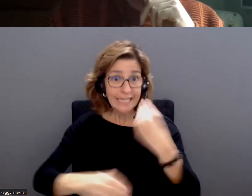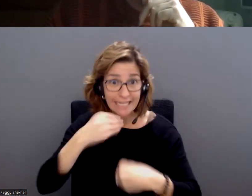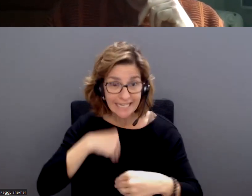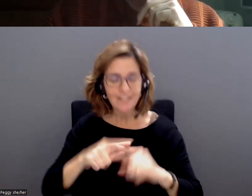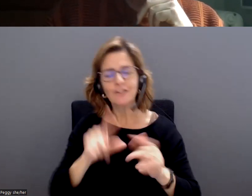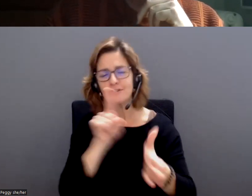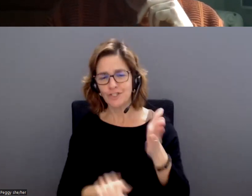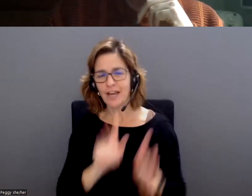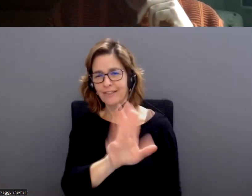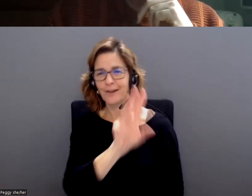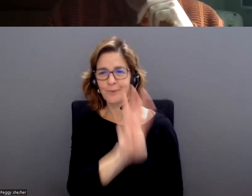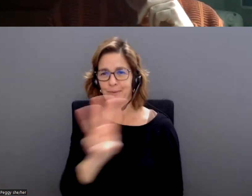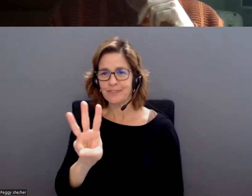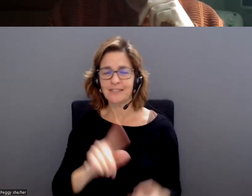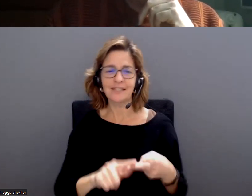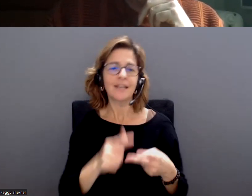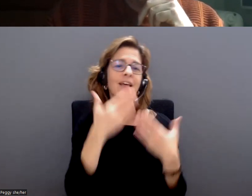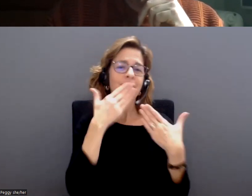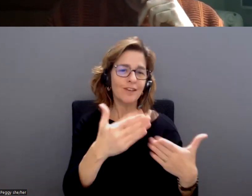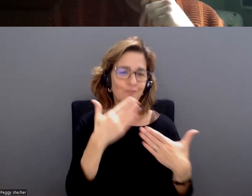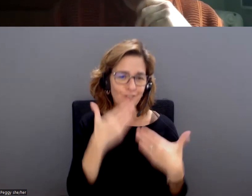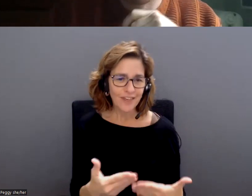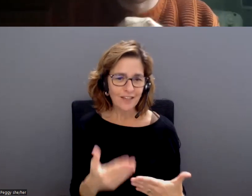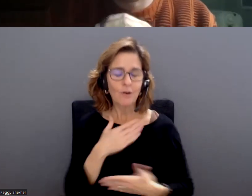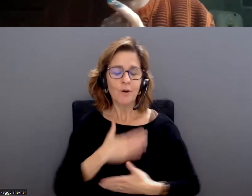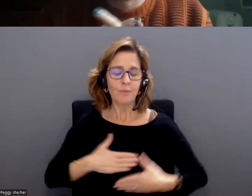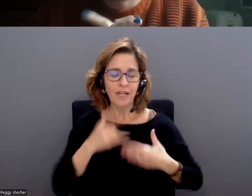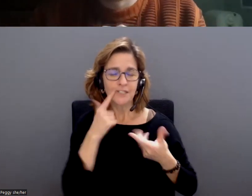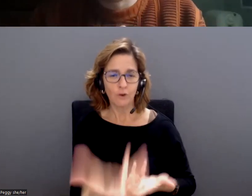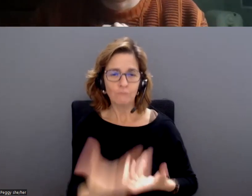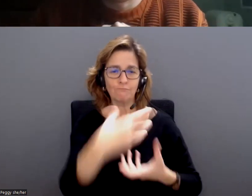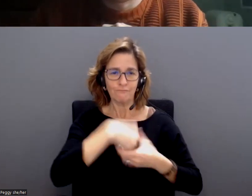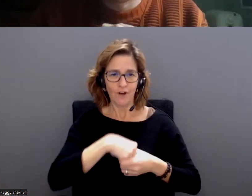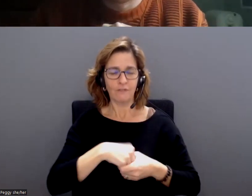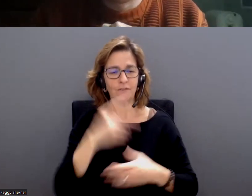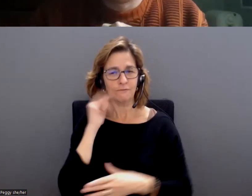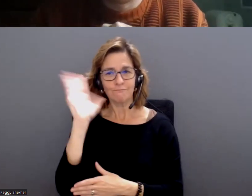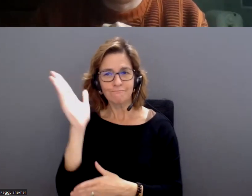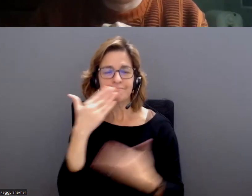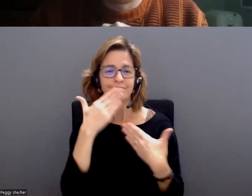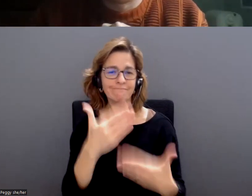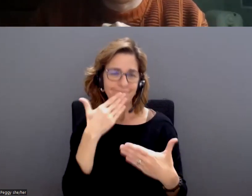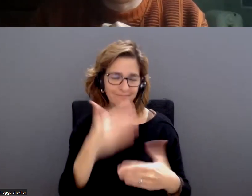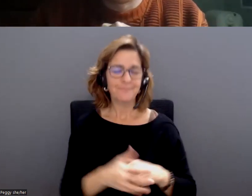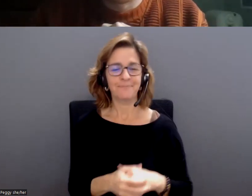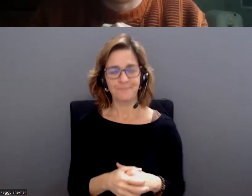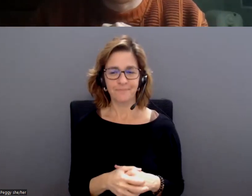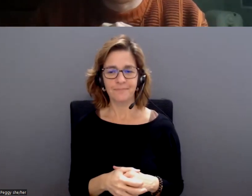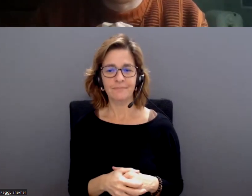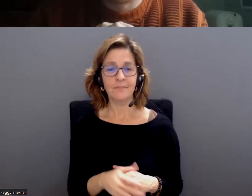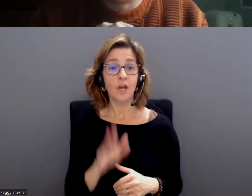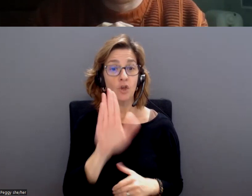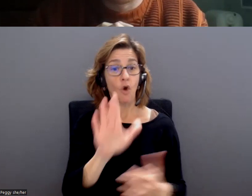out their websites. Andrew, Rebecca, it's been truly a pleasure to have you with us this afternoon, and your